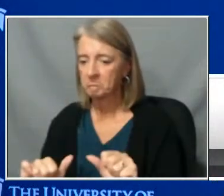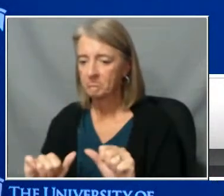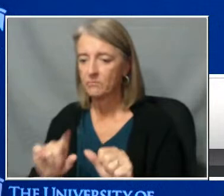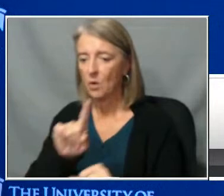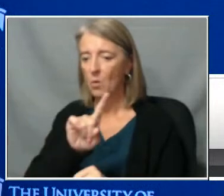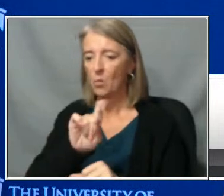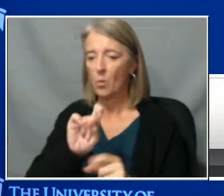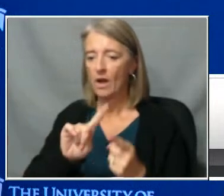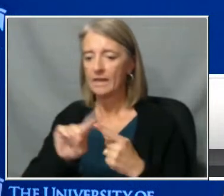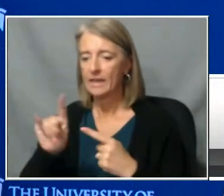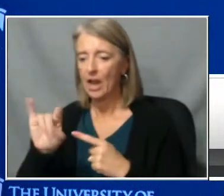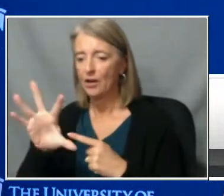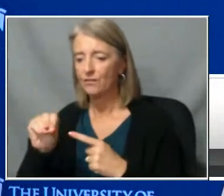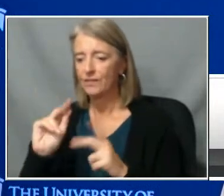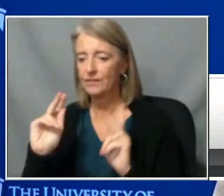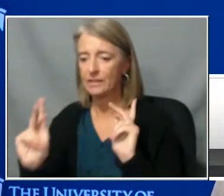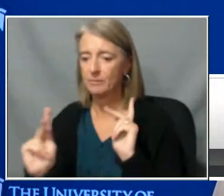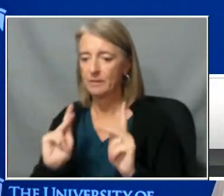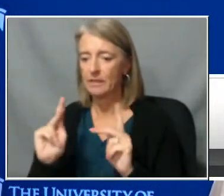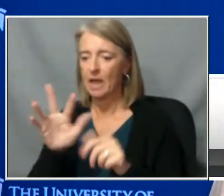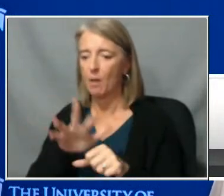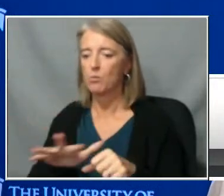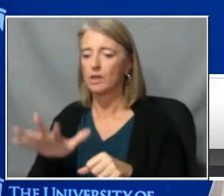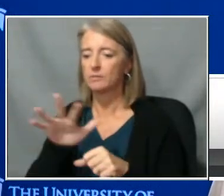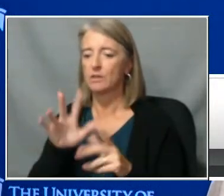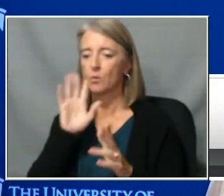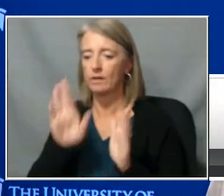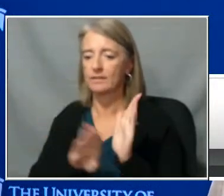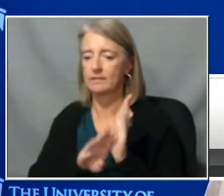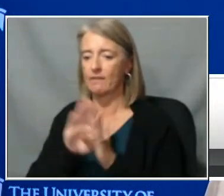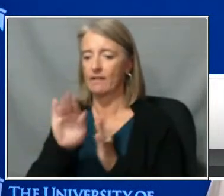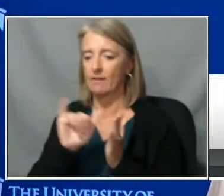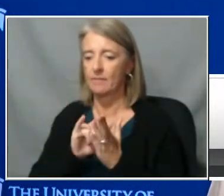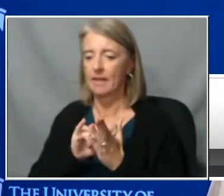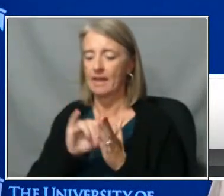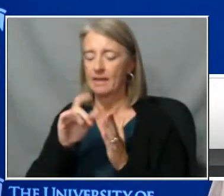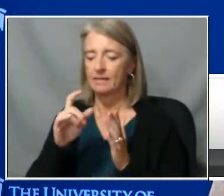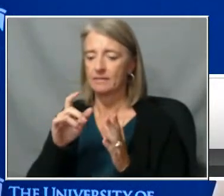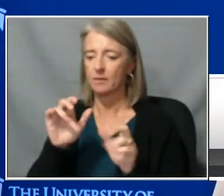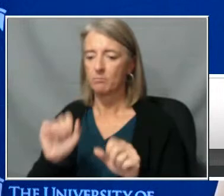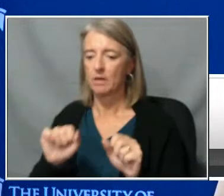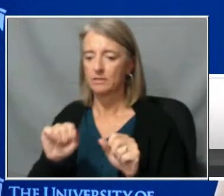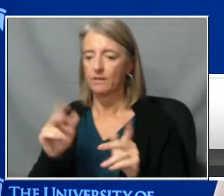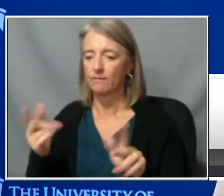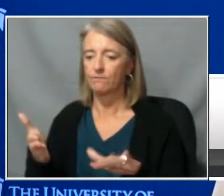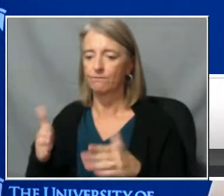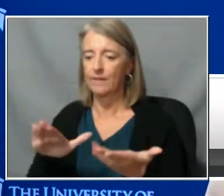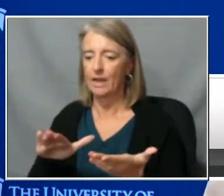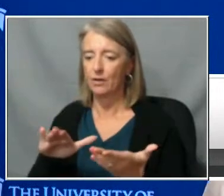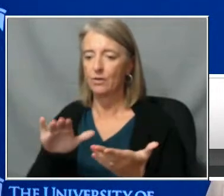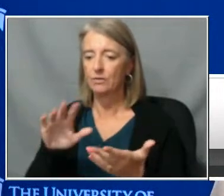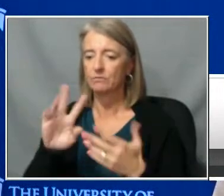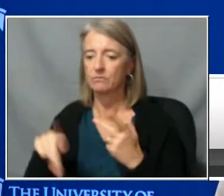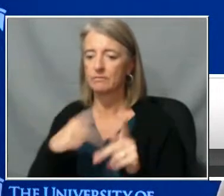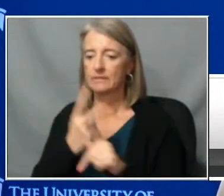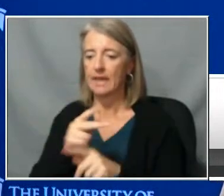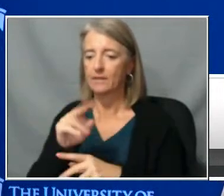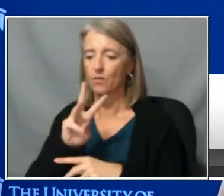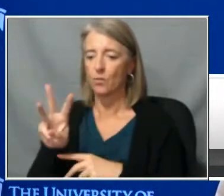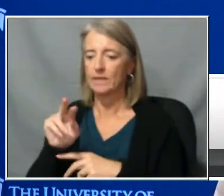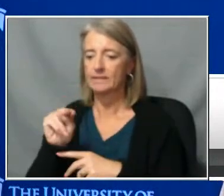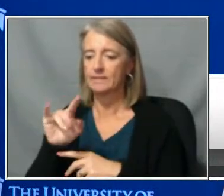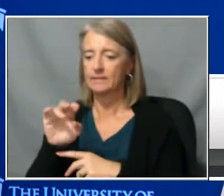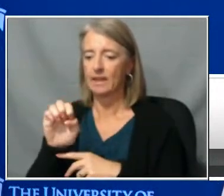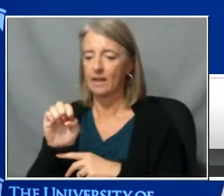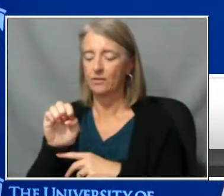150 people approximately will develop that neuroinvasive or possibly fatal form of West Nile virus. So it is out there, and